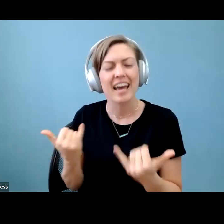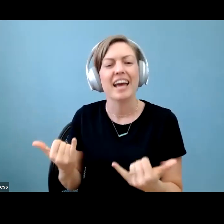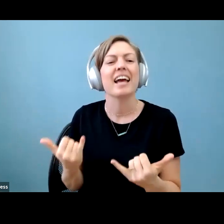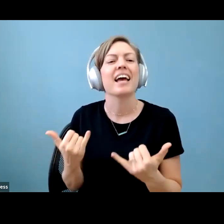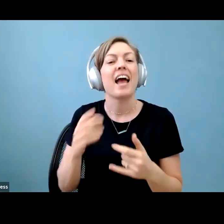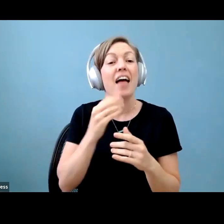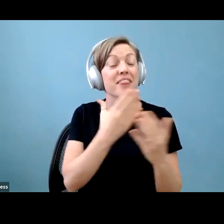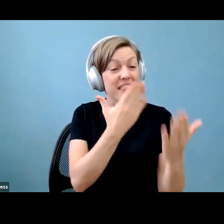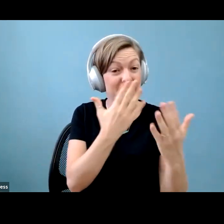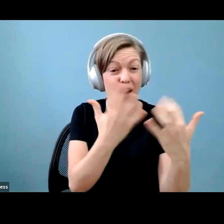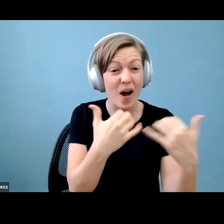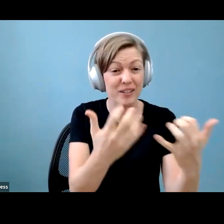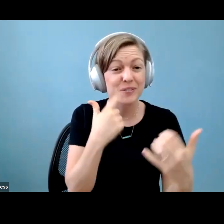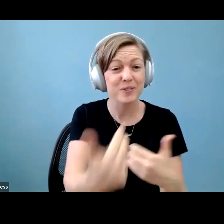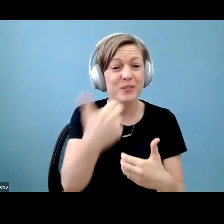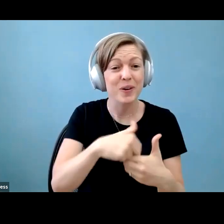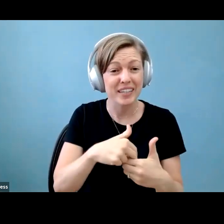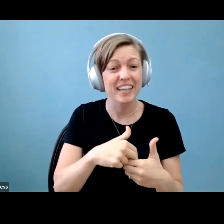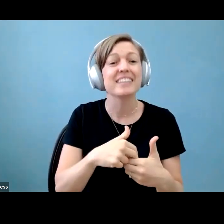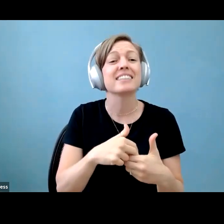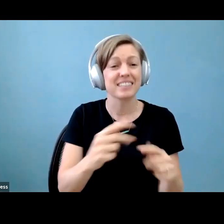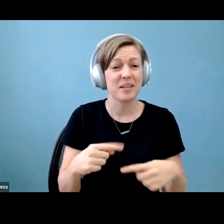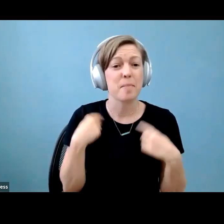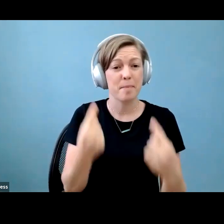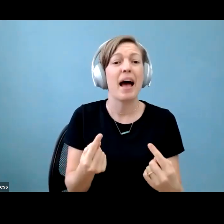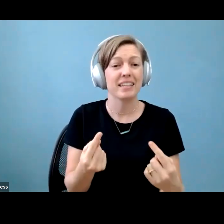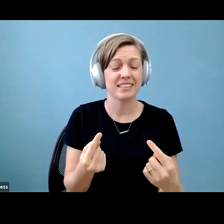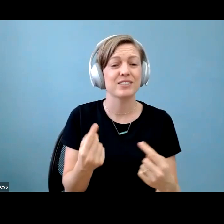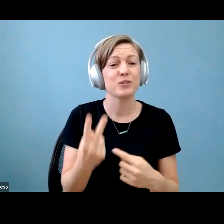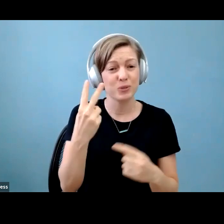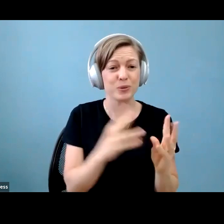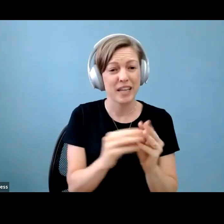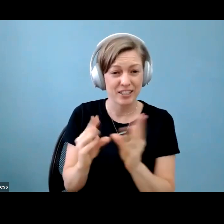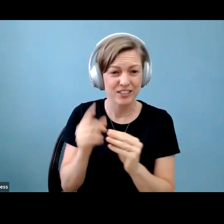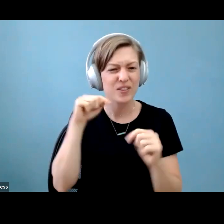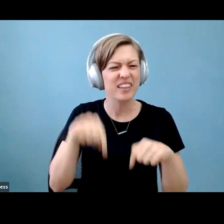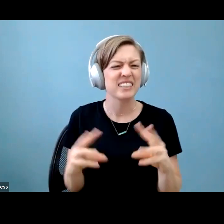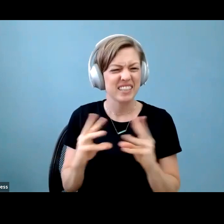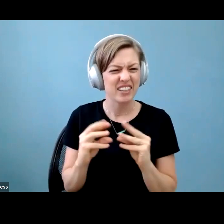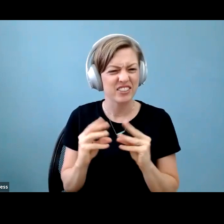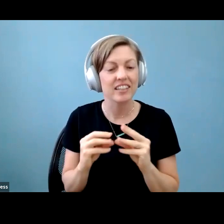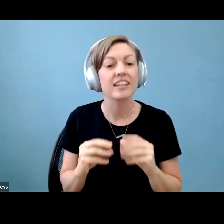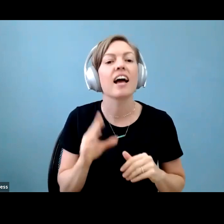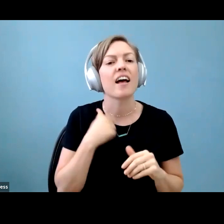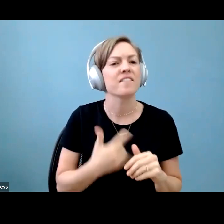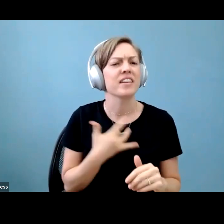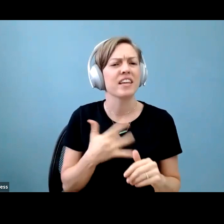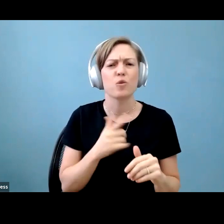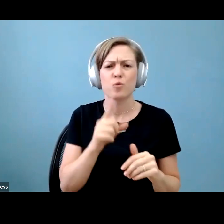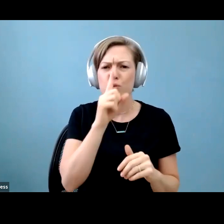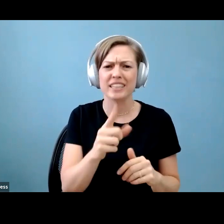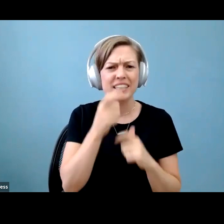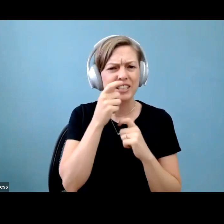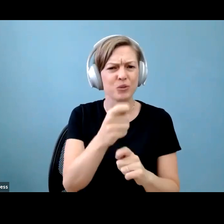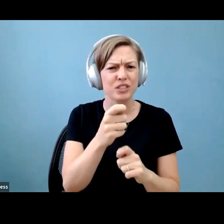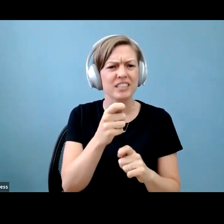thank the audience for joining us over the past two sessions and for this session in what I feel has been a really interesting